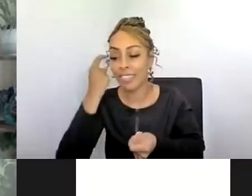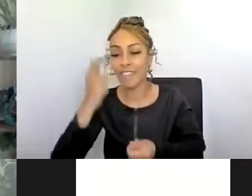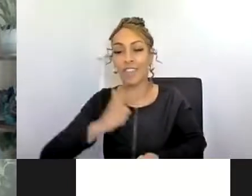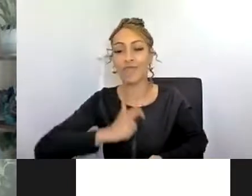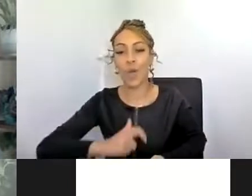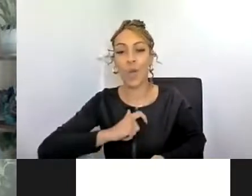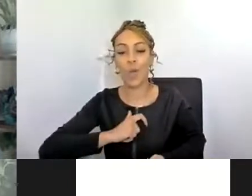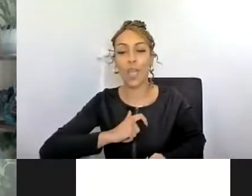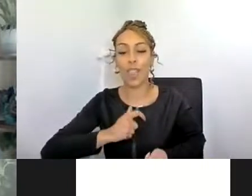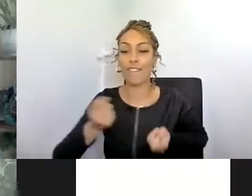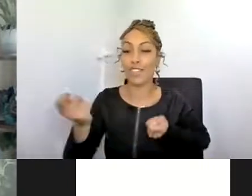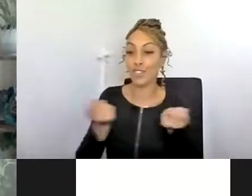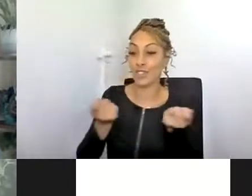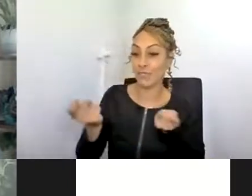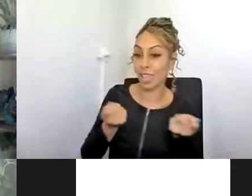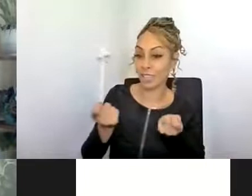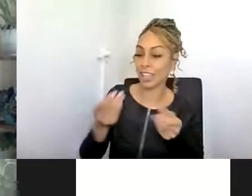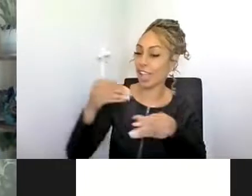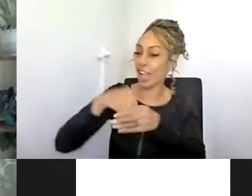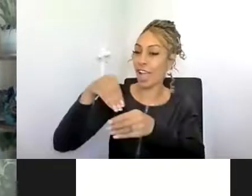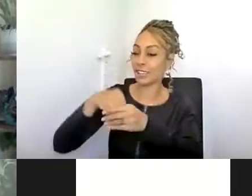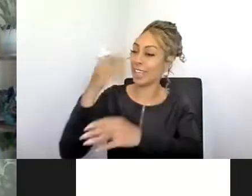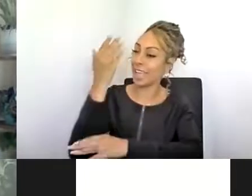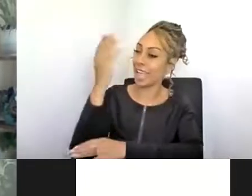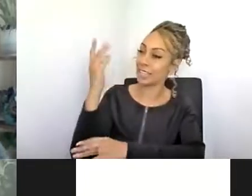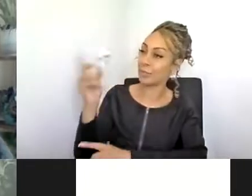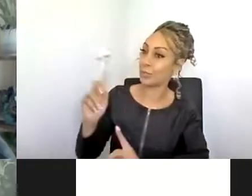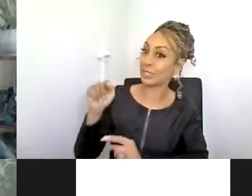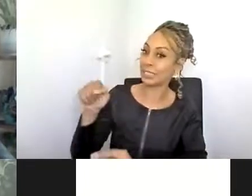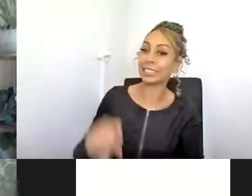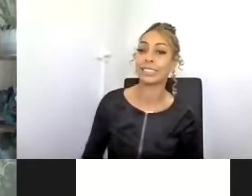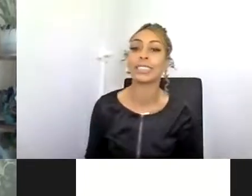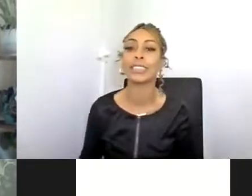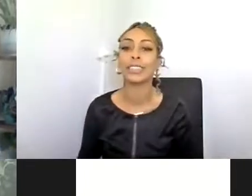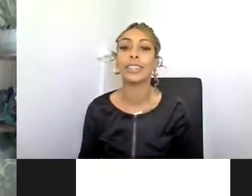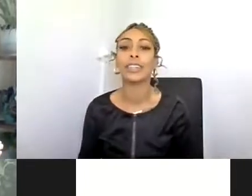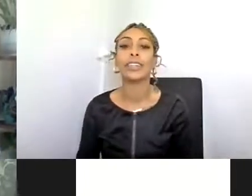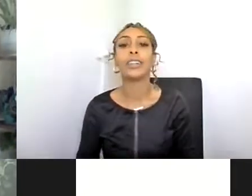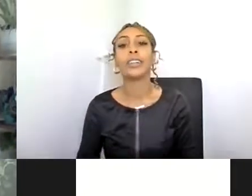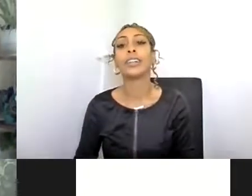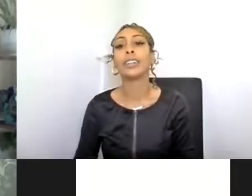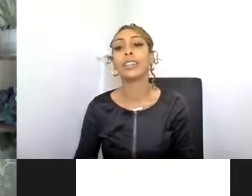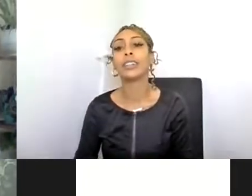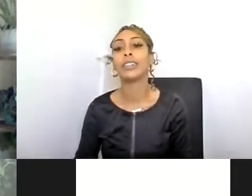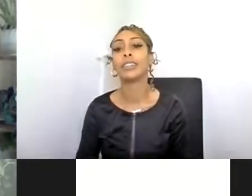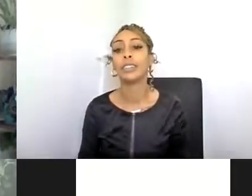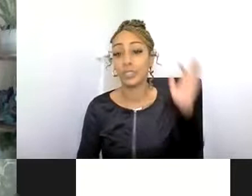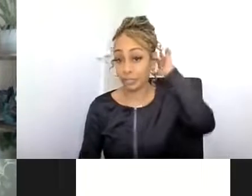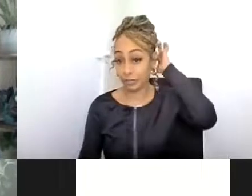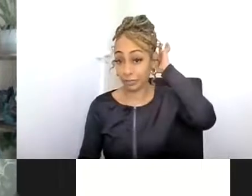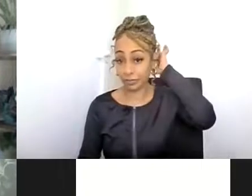curator and what the content of the exhibition could be. They were able to really